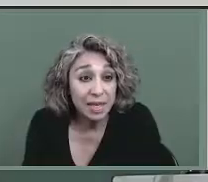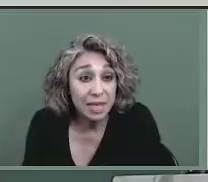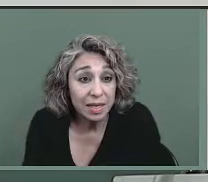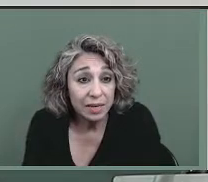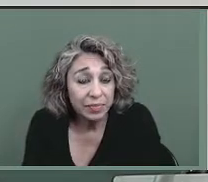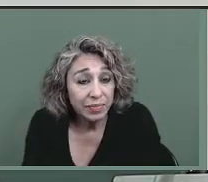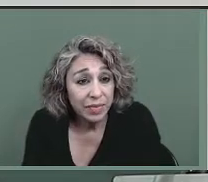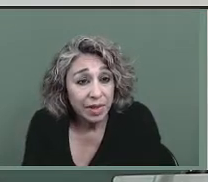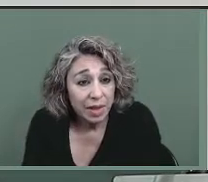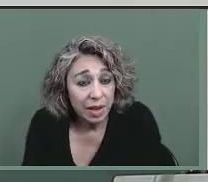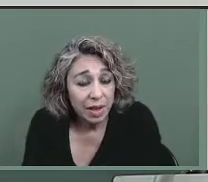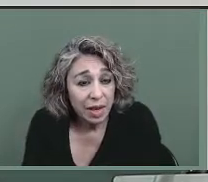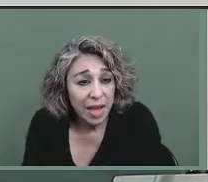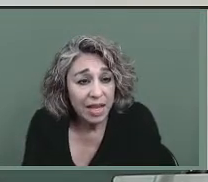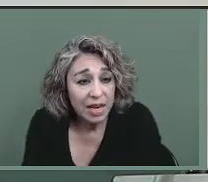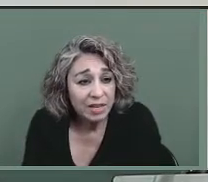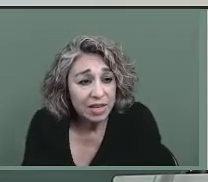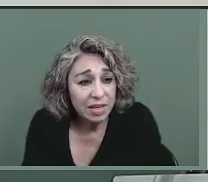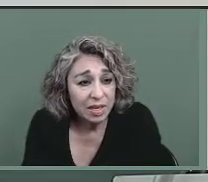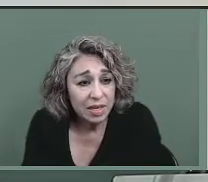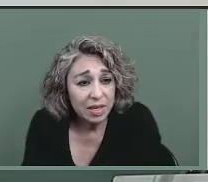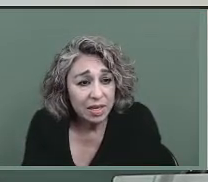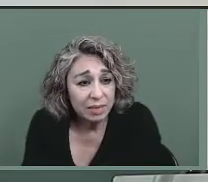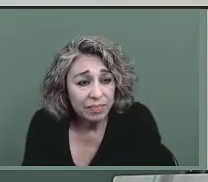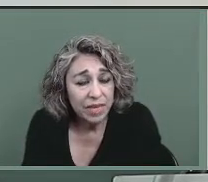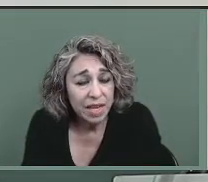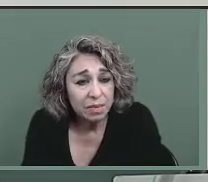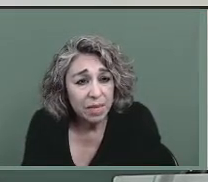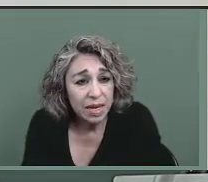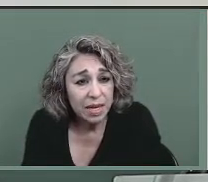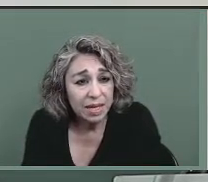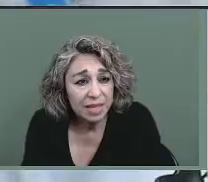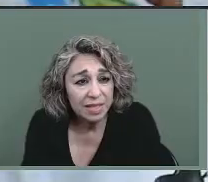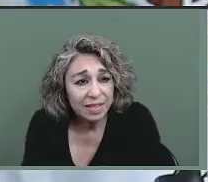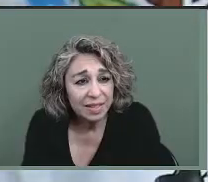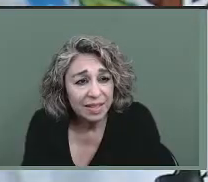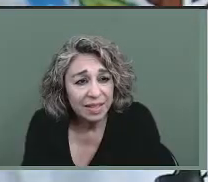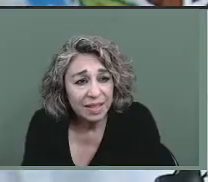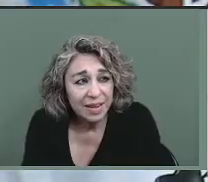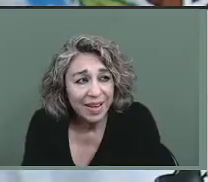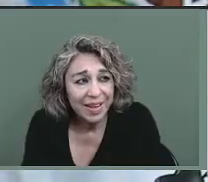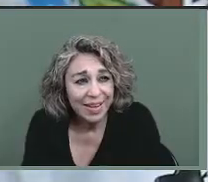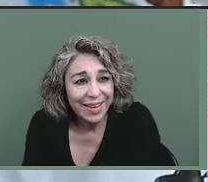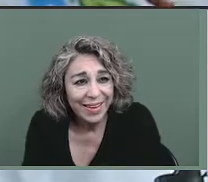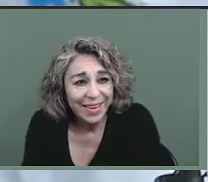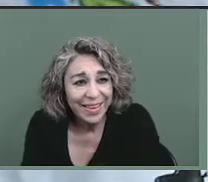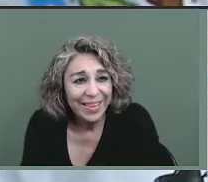has ended. I can't even take my little...